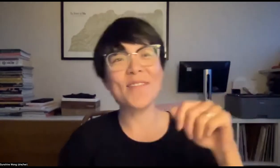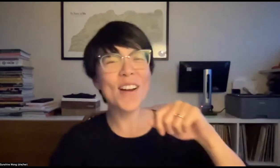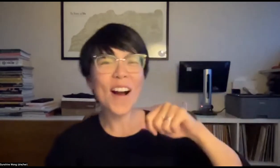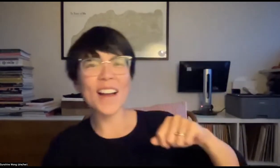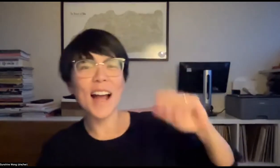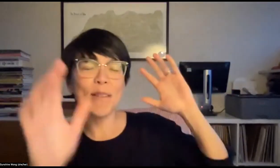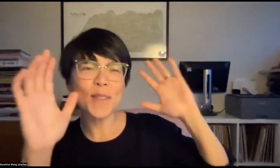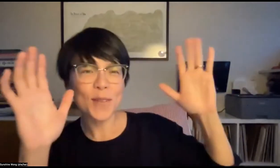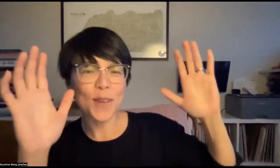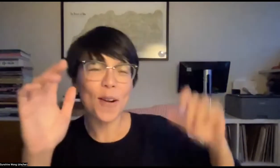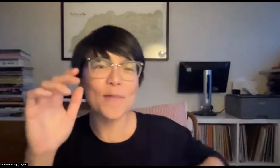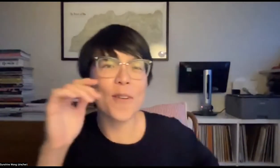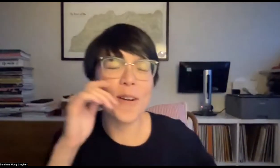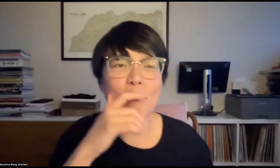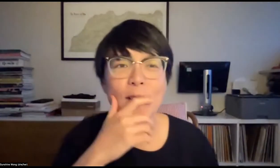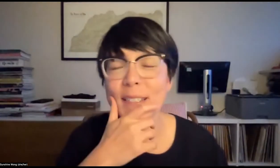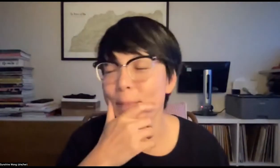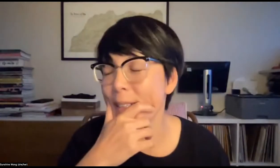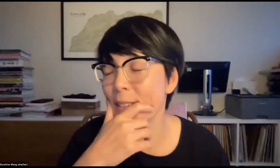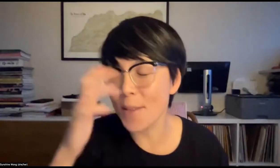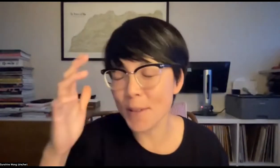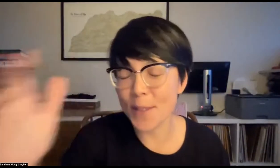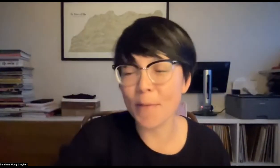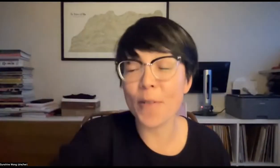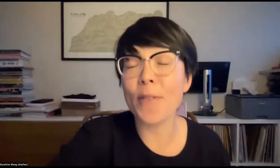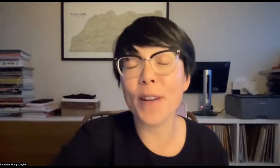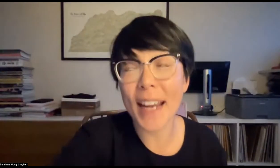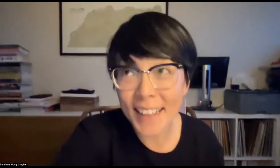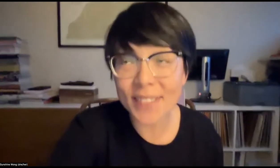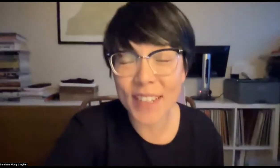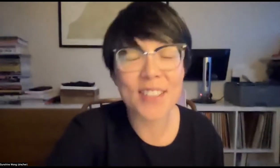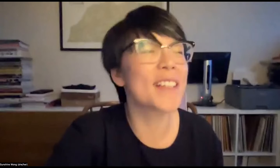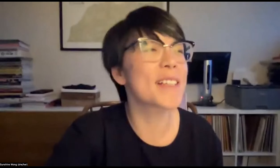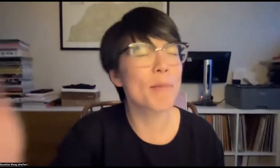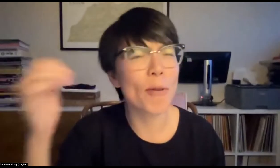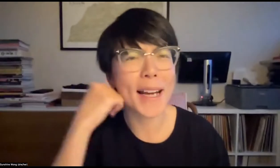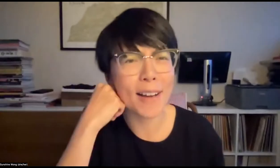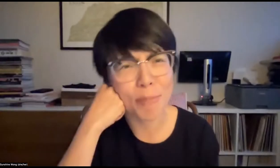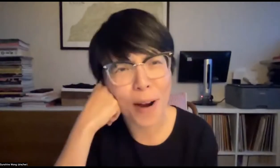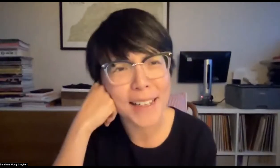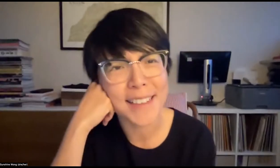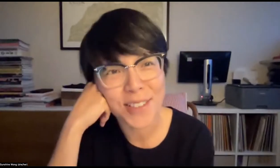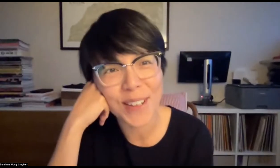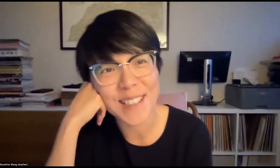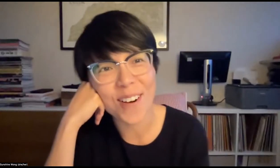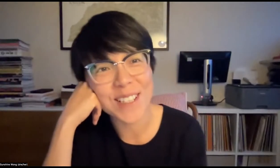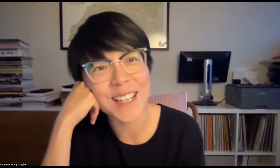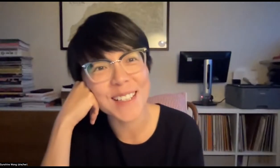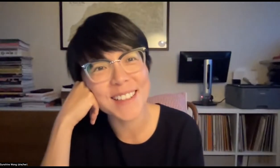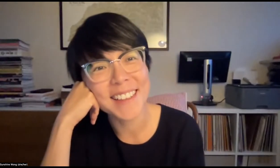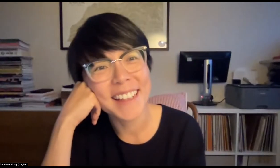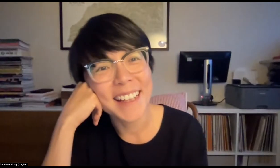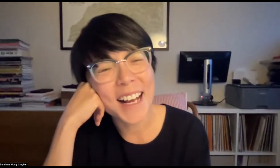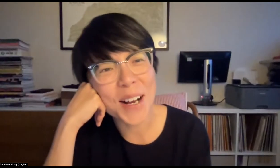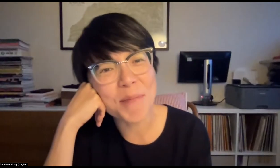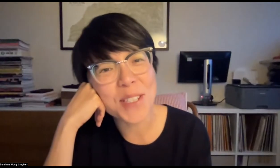Yes, I forgot. I am so sorry for all the participants for forgetting to mention this. I'm quite out of practice doing these harsh